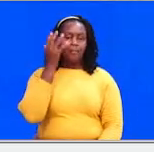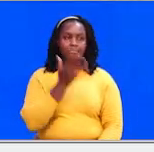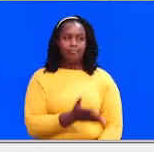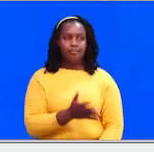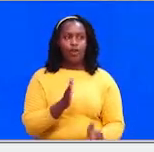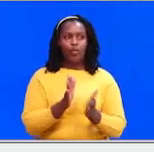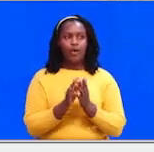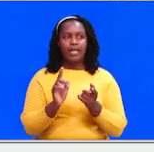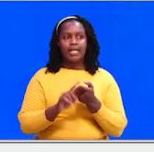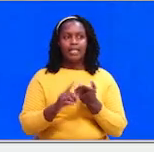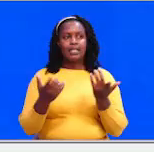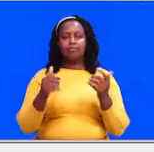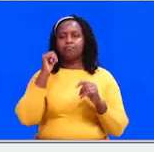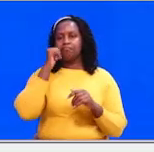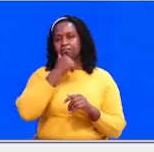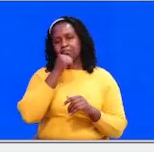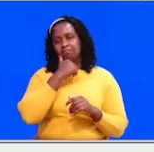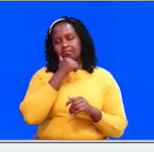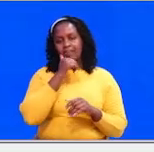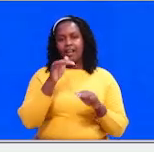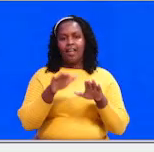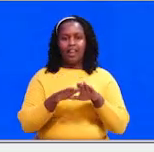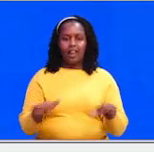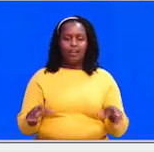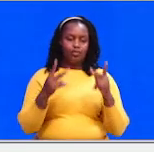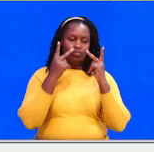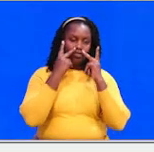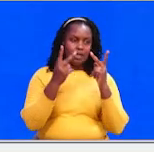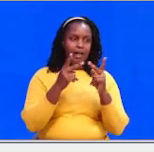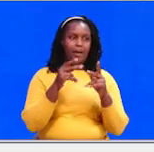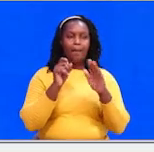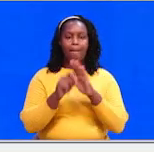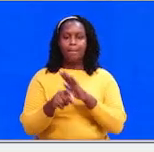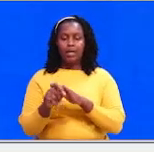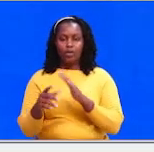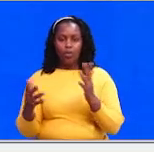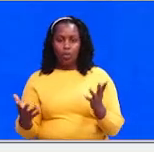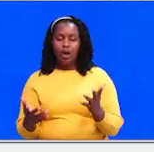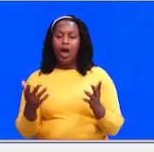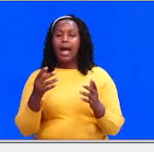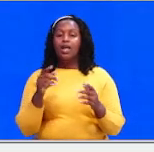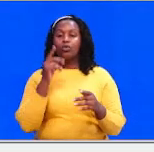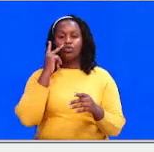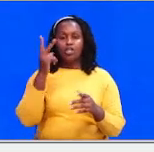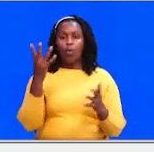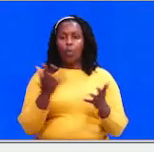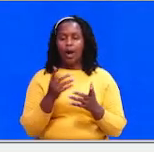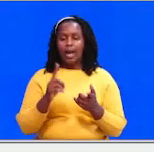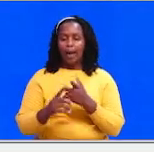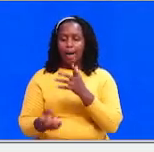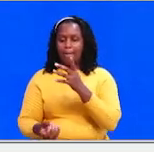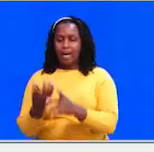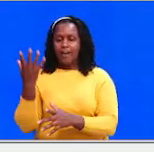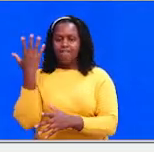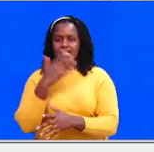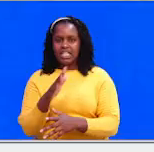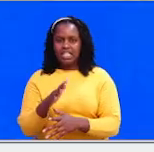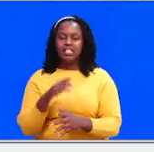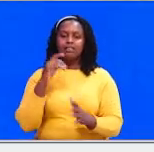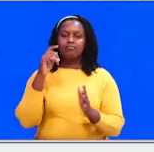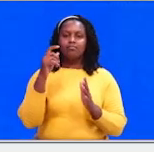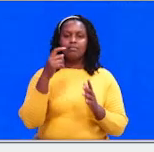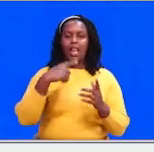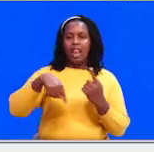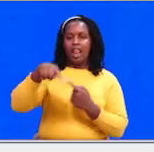lush garden. And of course, this is where the plant is, the sewage recycling plant. Maybe you can tell us more about your experience with EcoCycle,